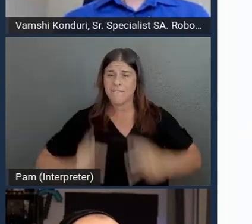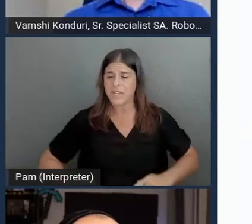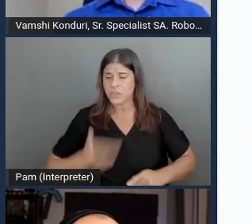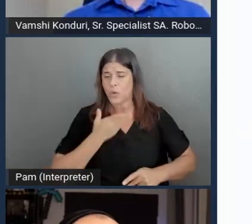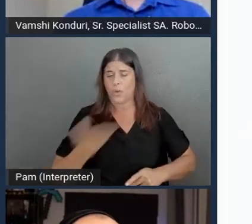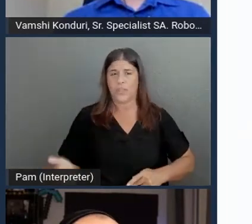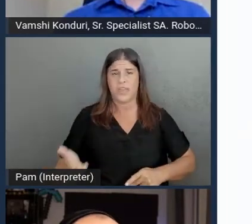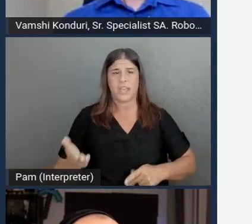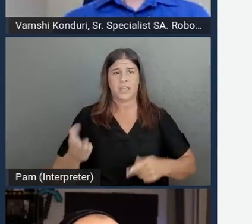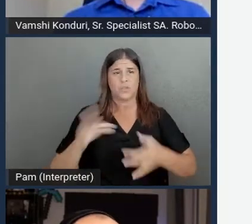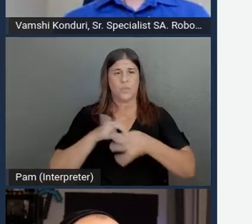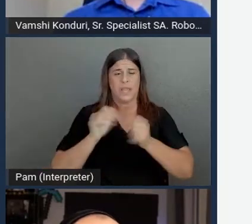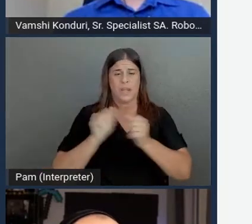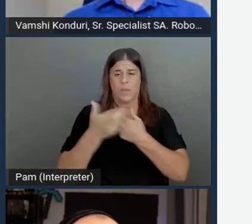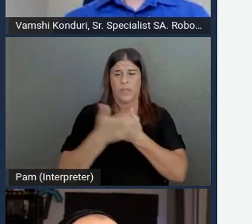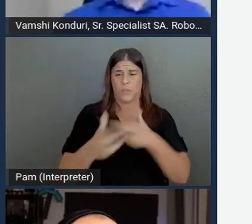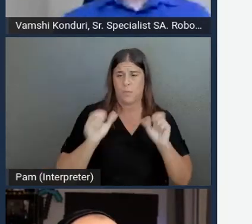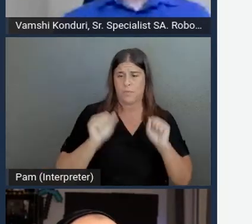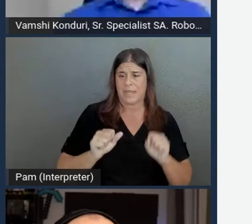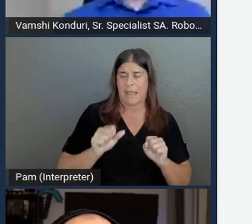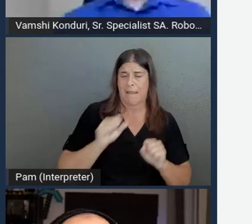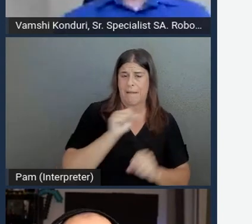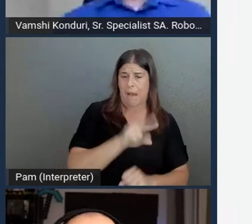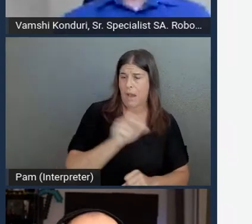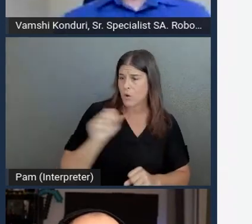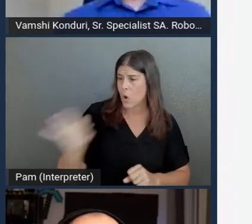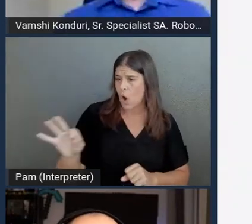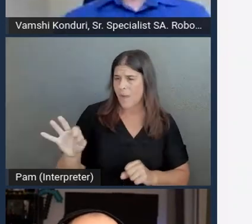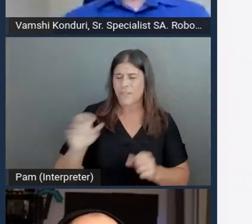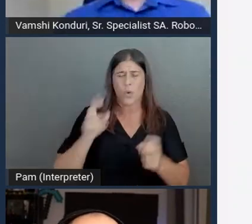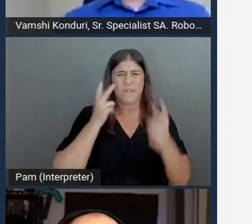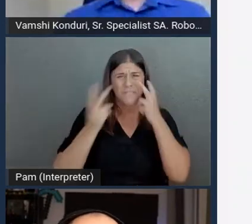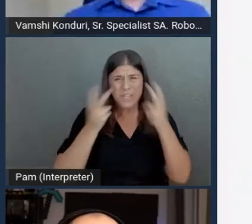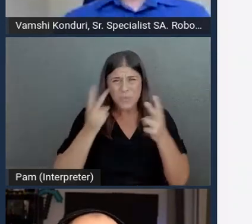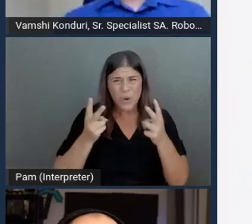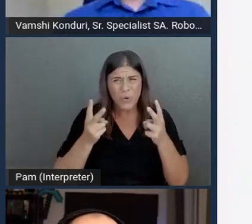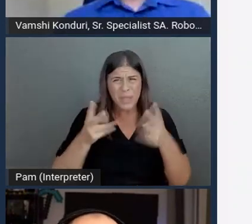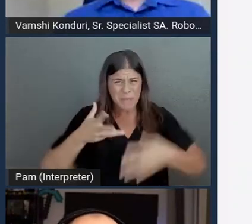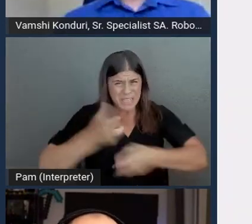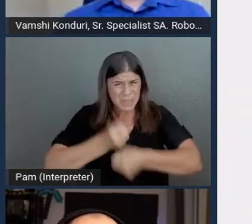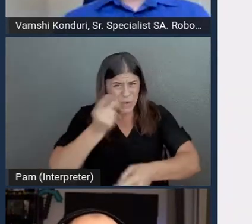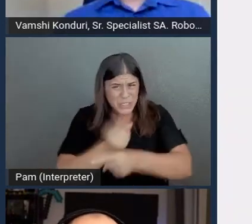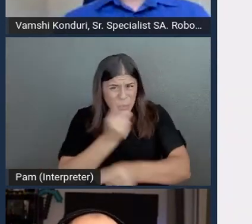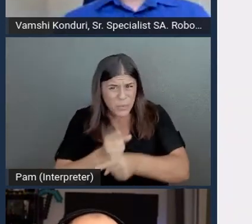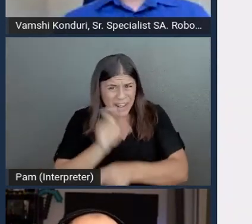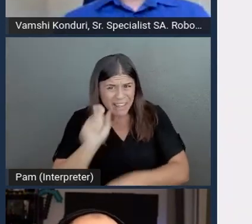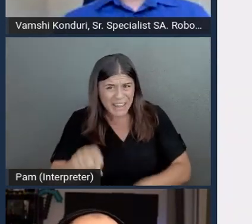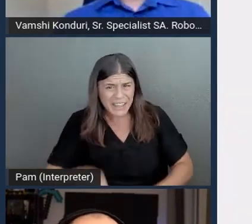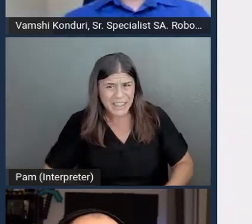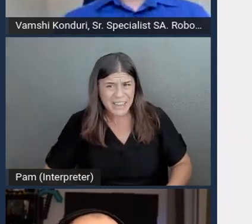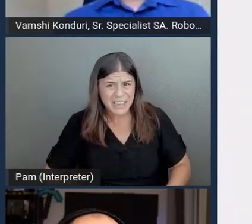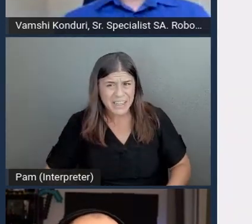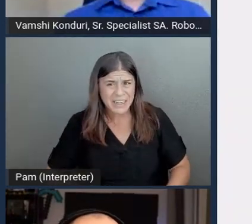on or off or visible or not. Am I summarizing this correctly?